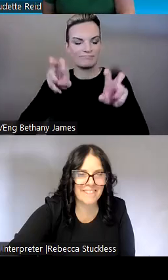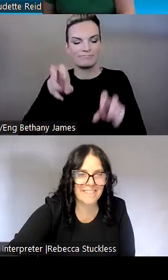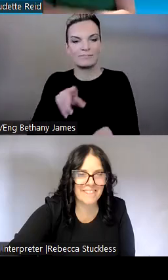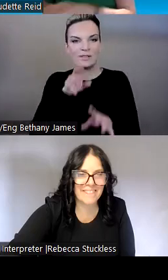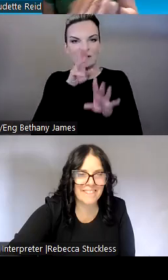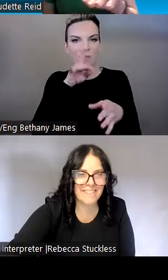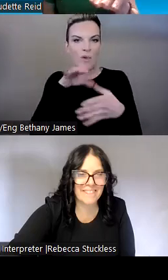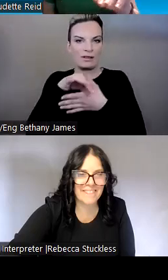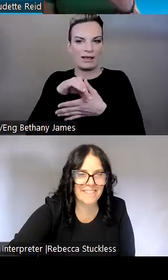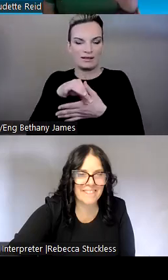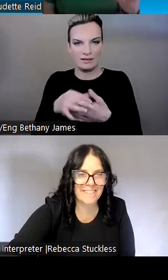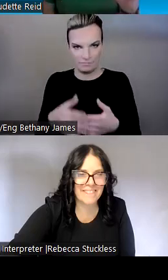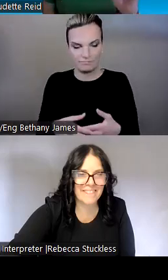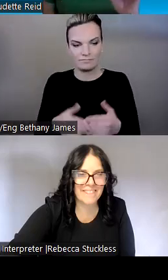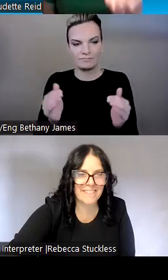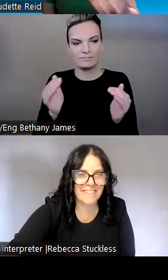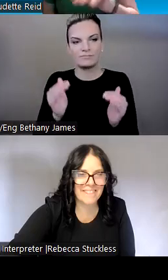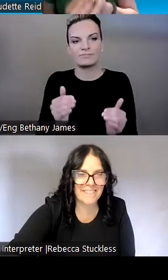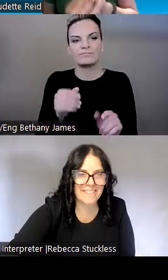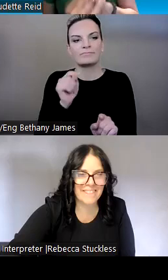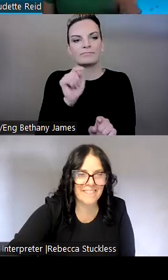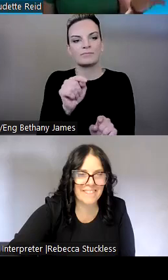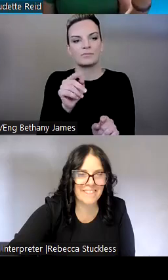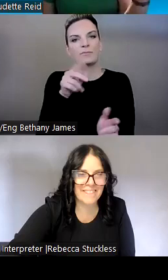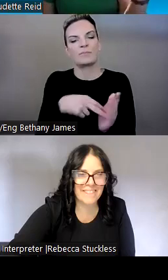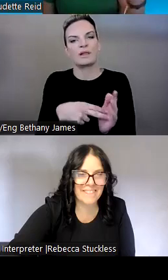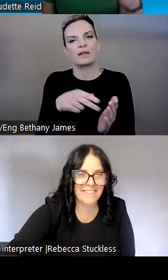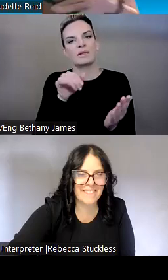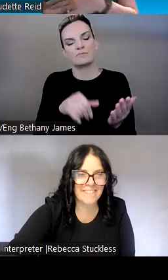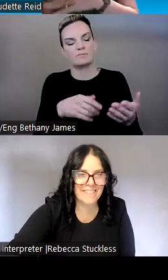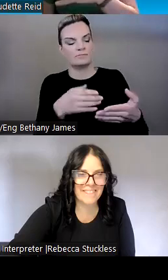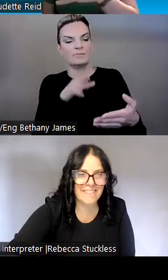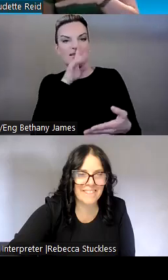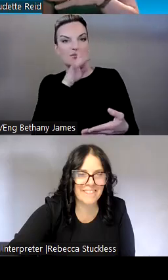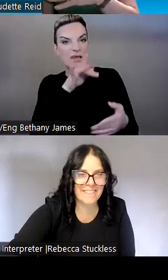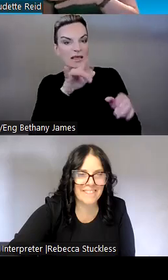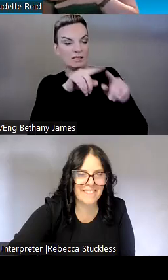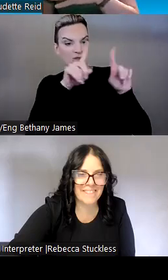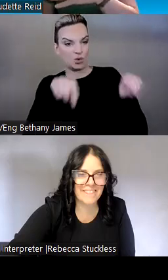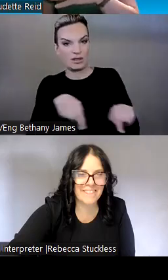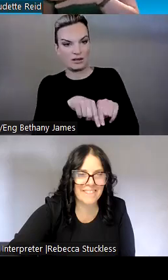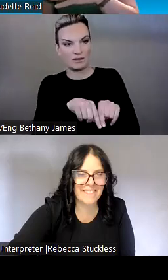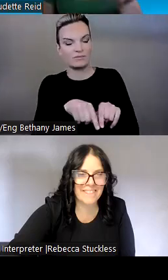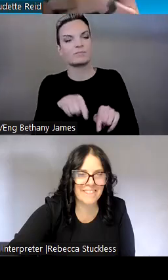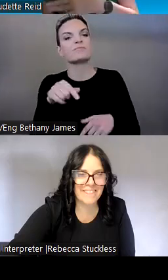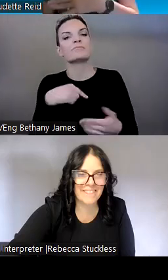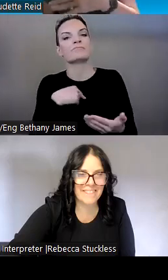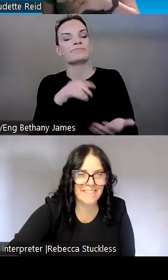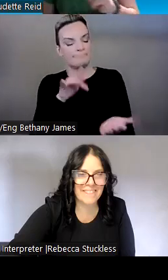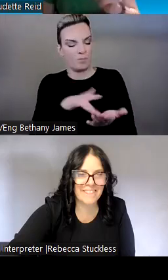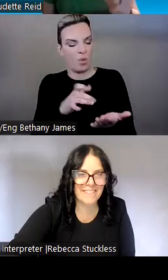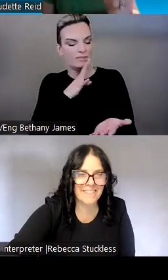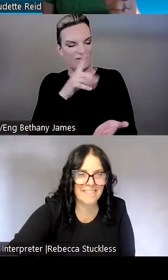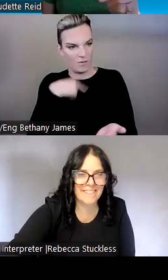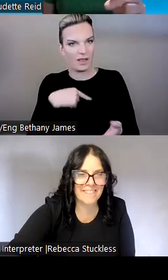loud. When you use the speak screen, it reads everything that's on the screen, everything from top to